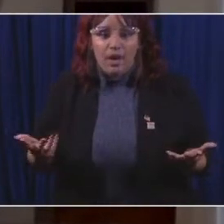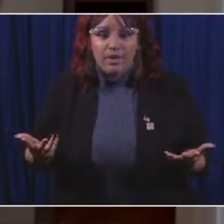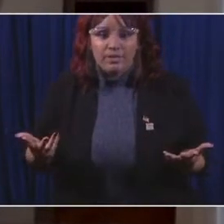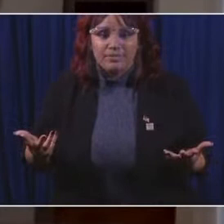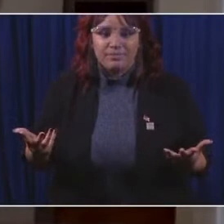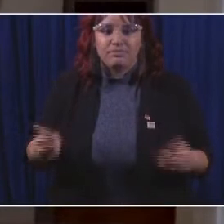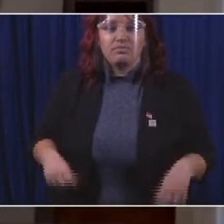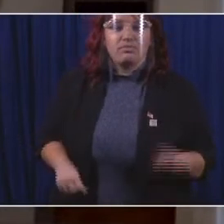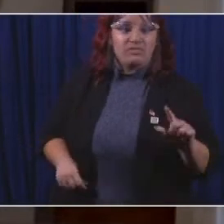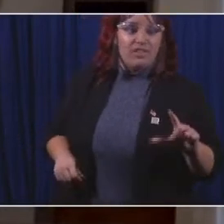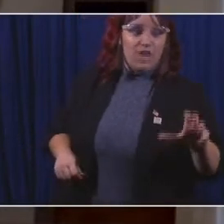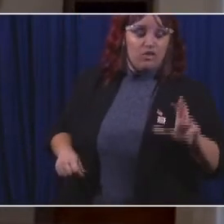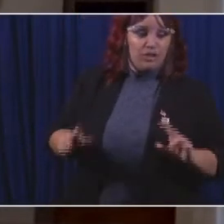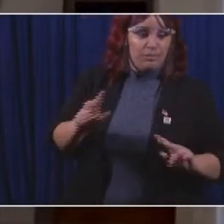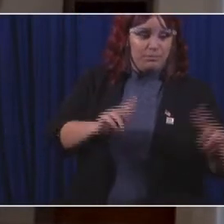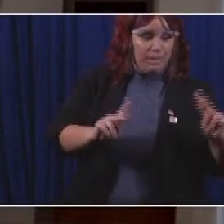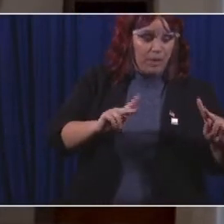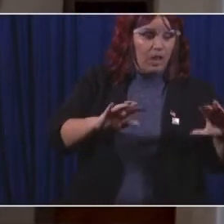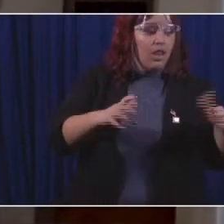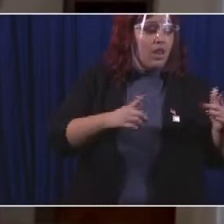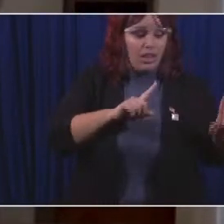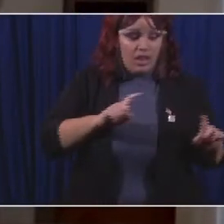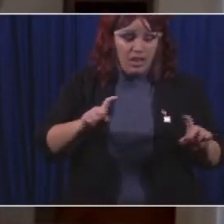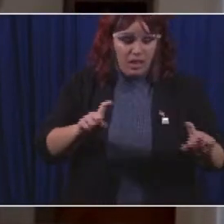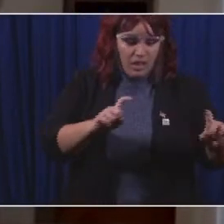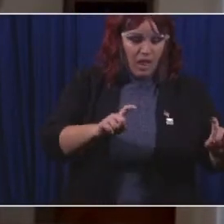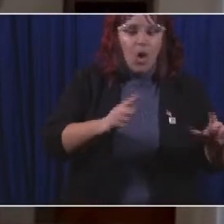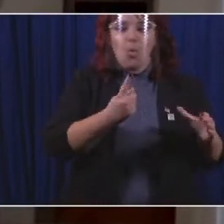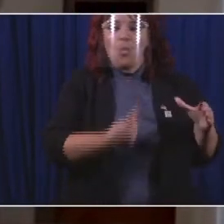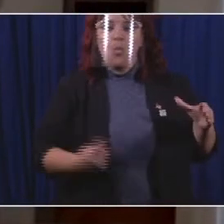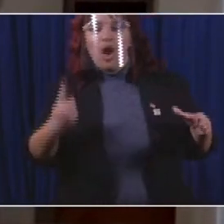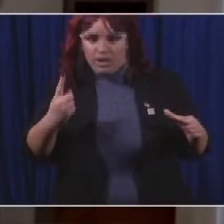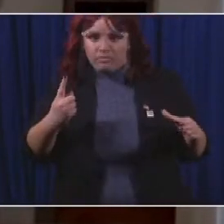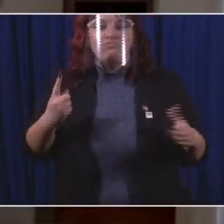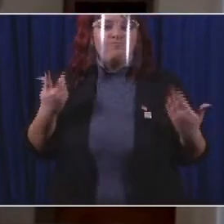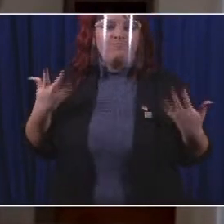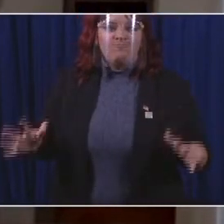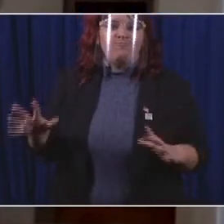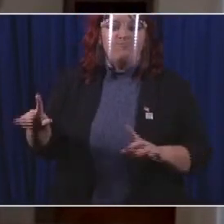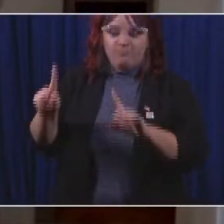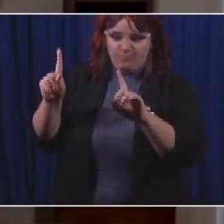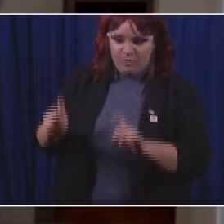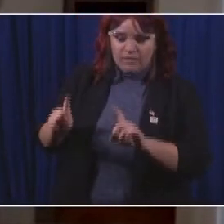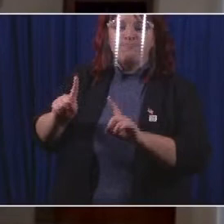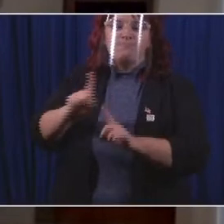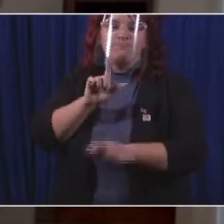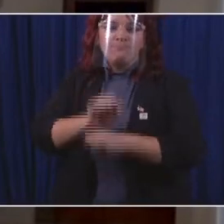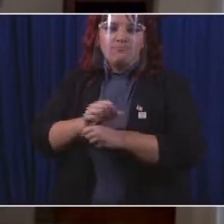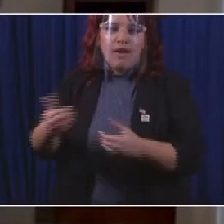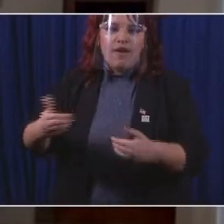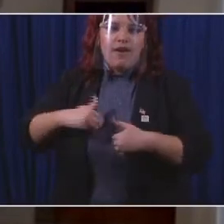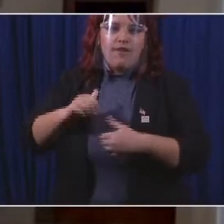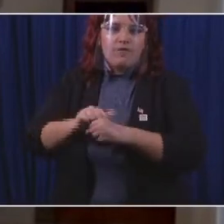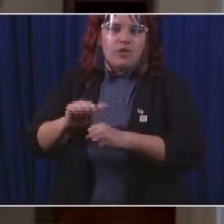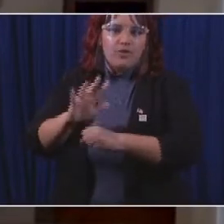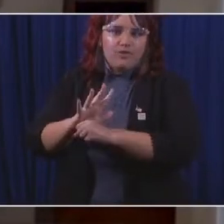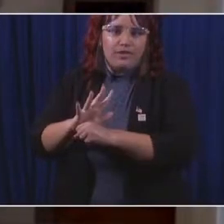2 weeks who has tested positive. So that is a high rate of spread. Let's go to the top 20,